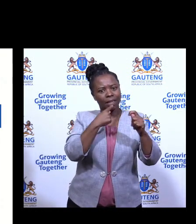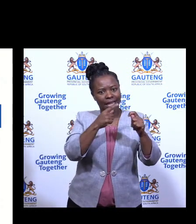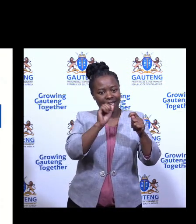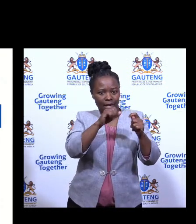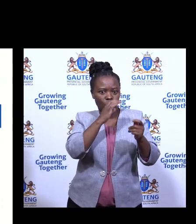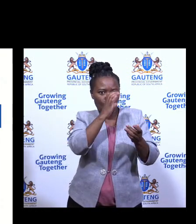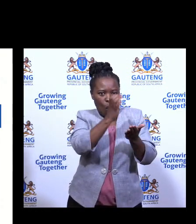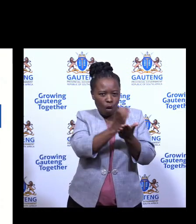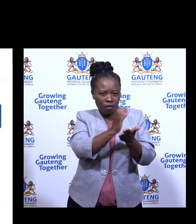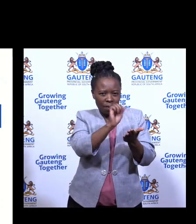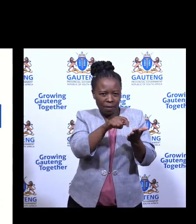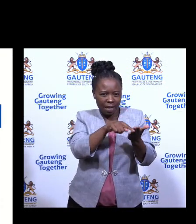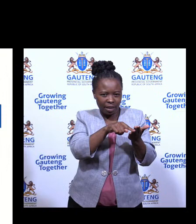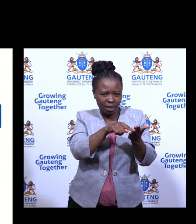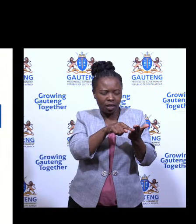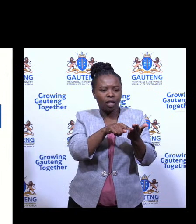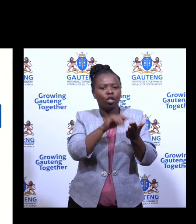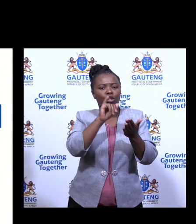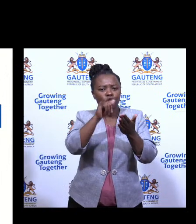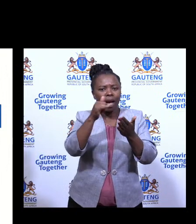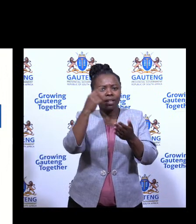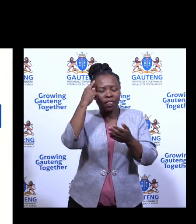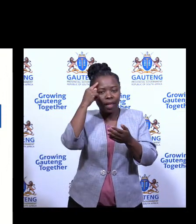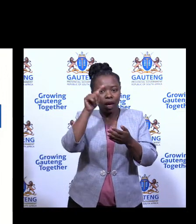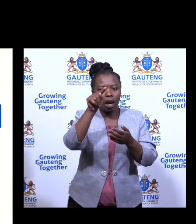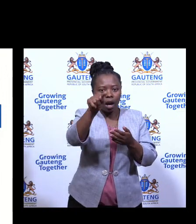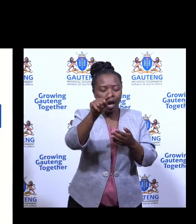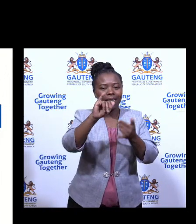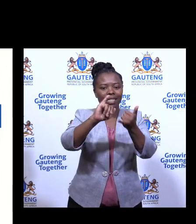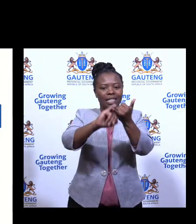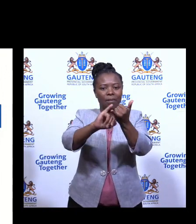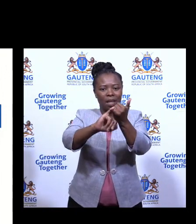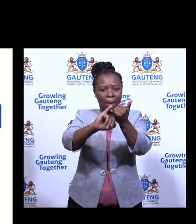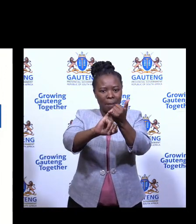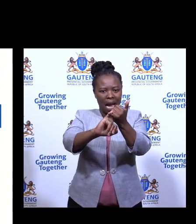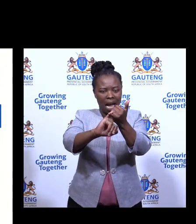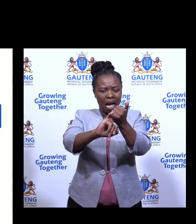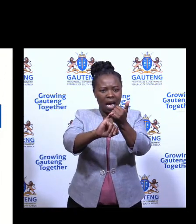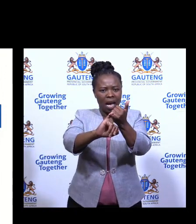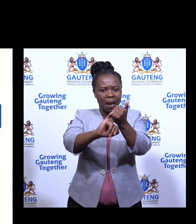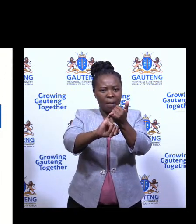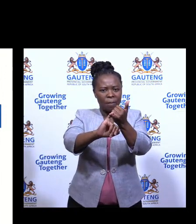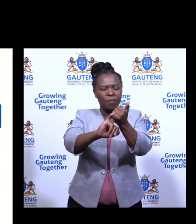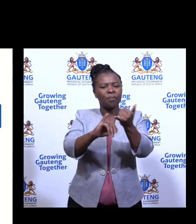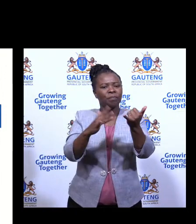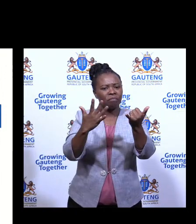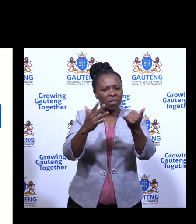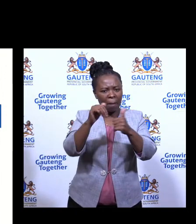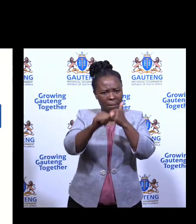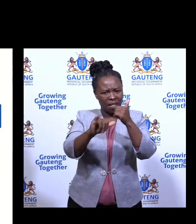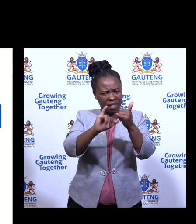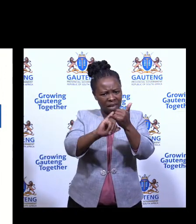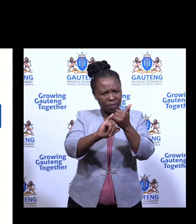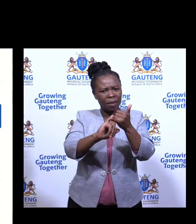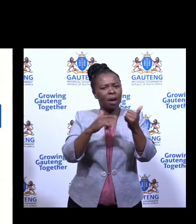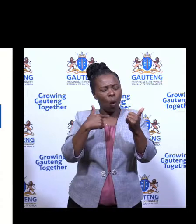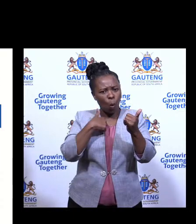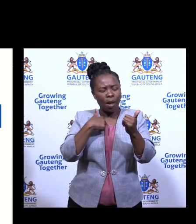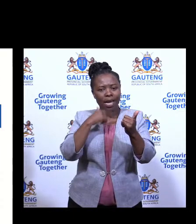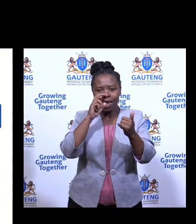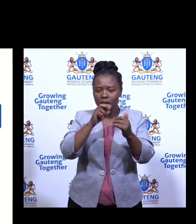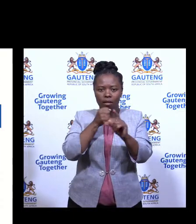confirmed. Instead of just thinking September, we are going to have to keep fighting much